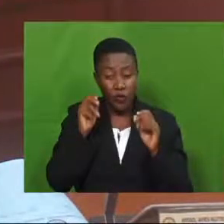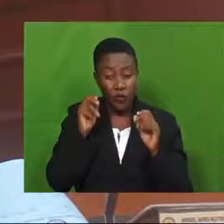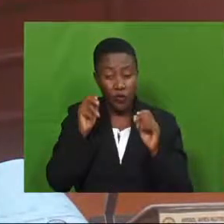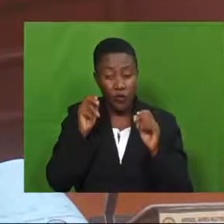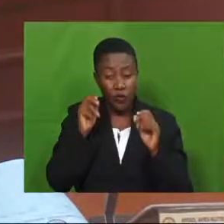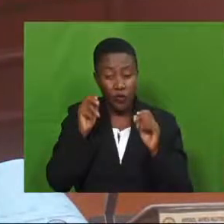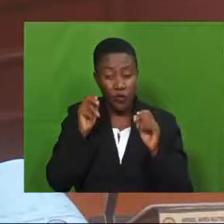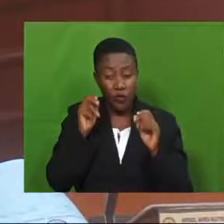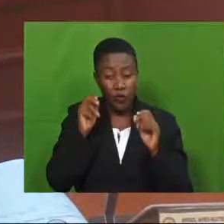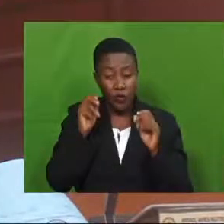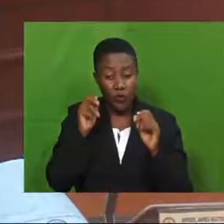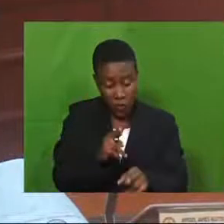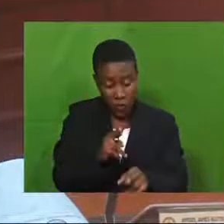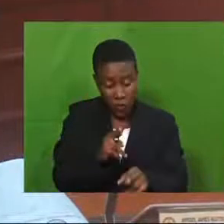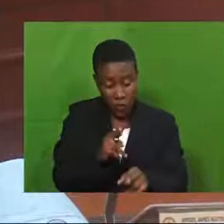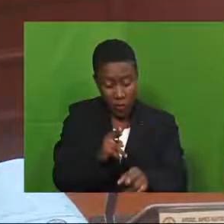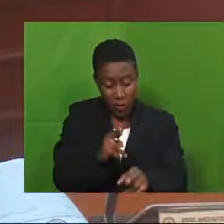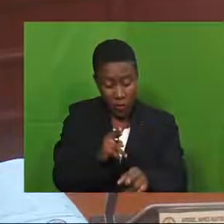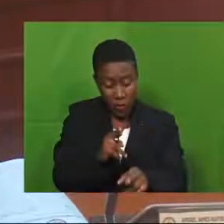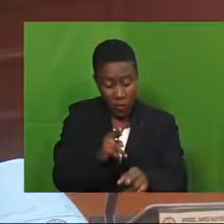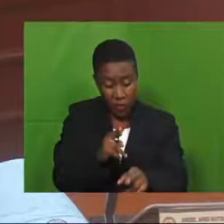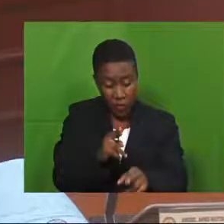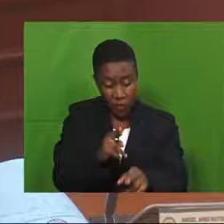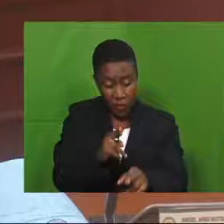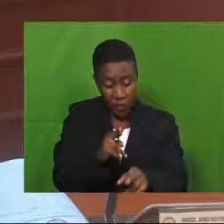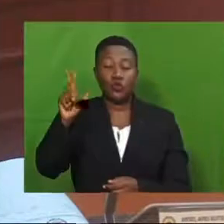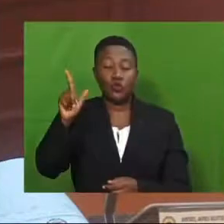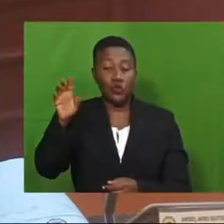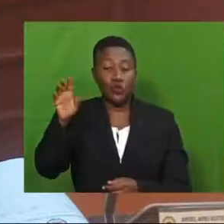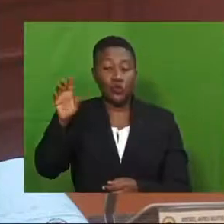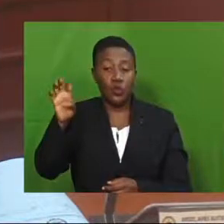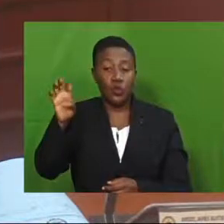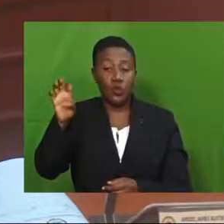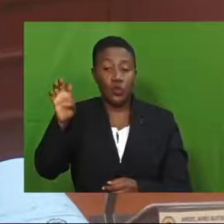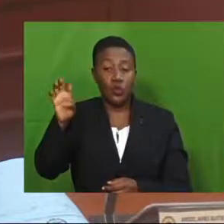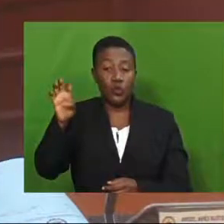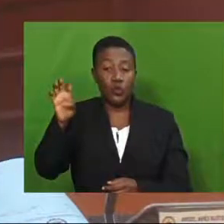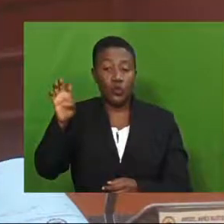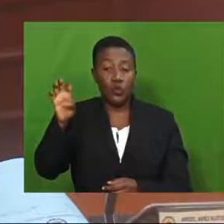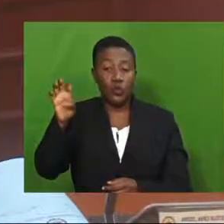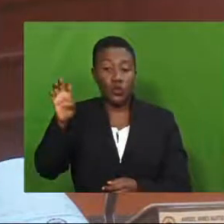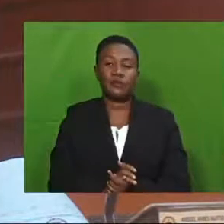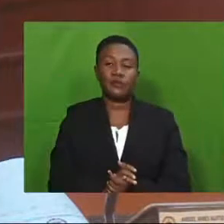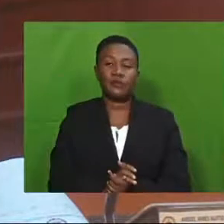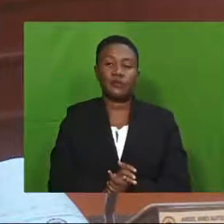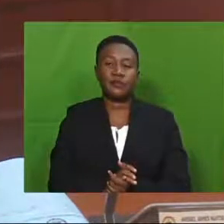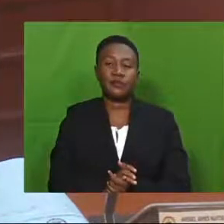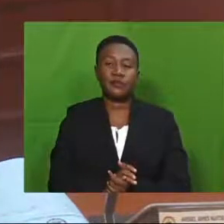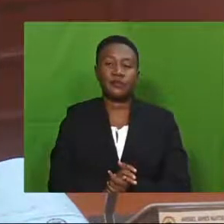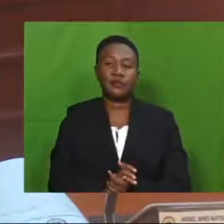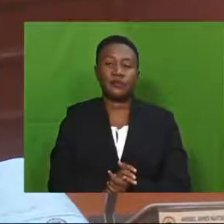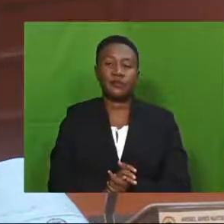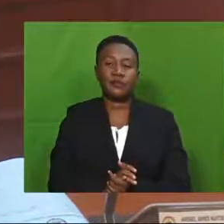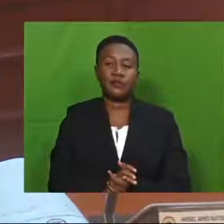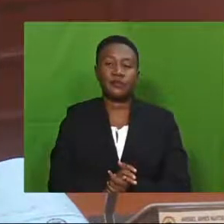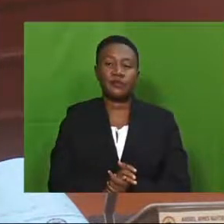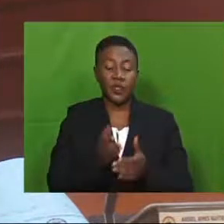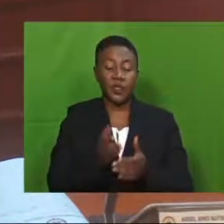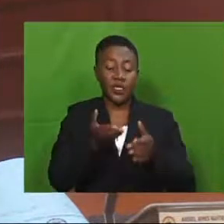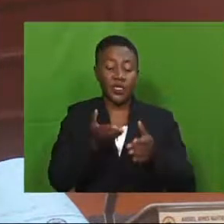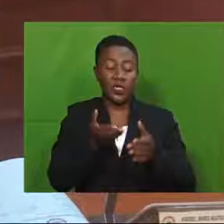to Dr. Sule Garba on his passing to eternity. He passed 27th of